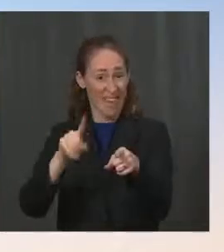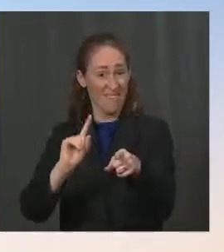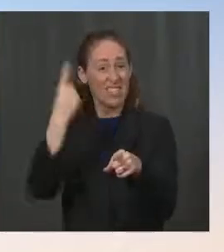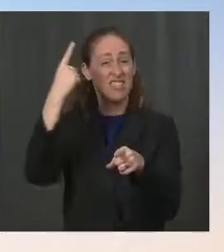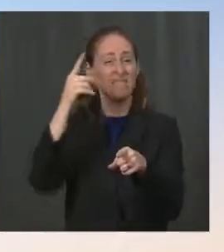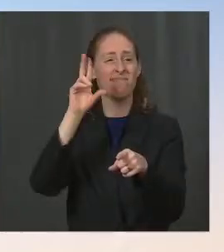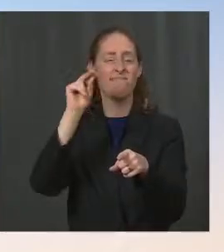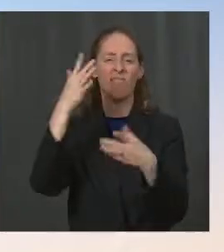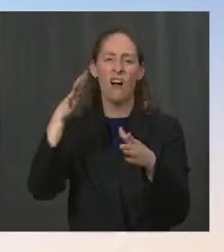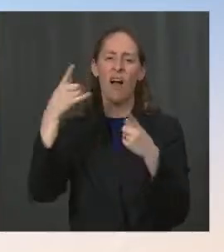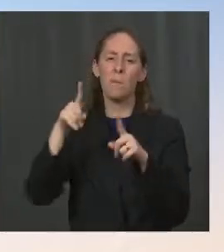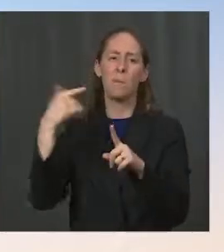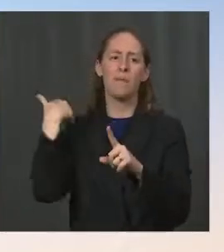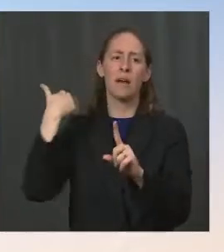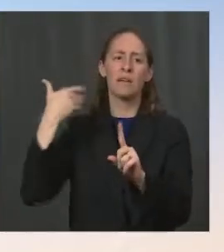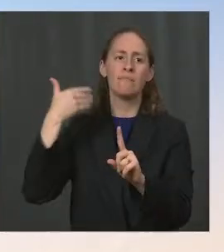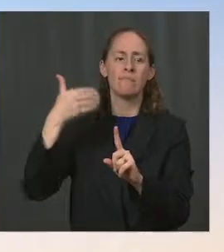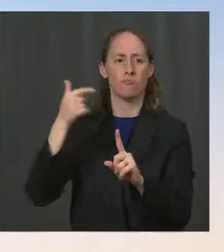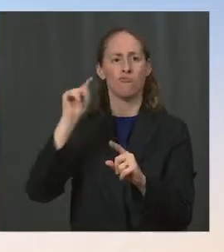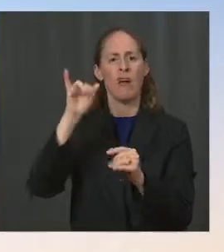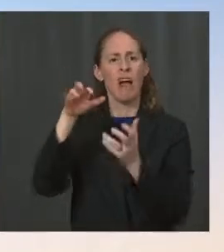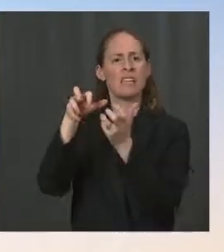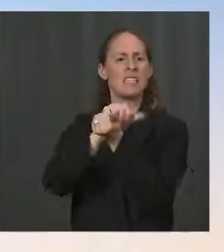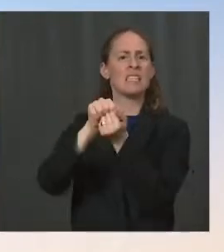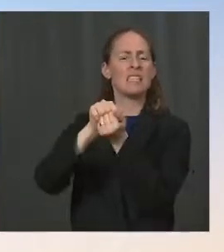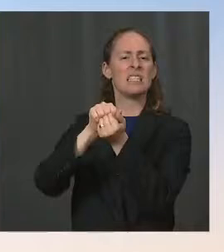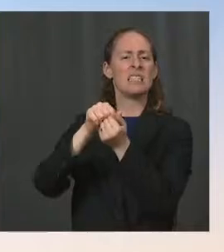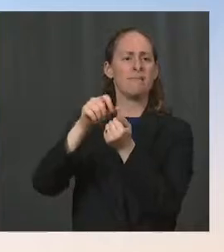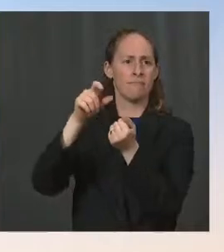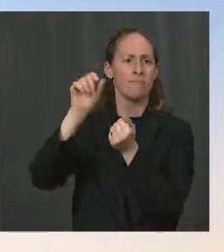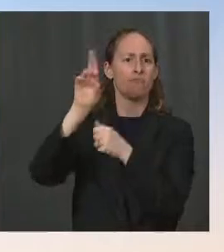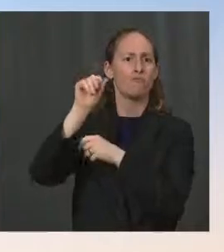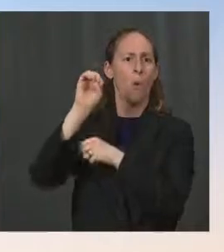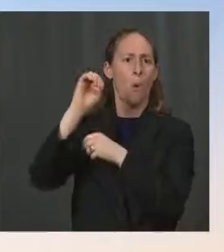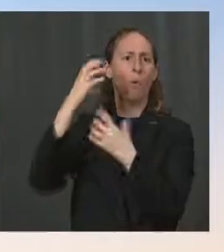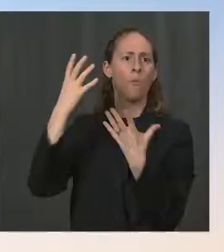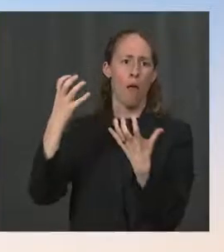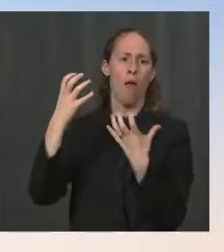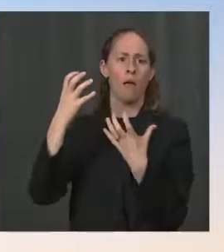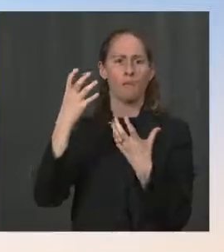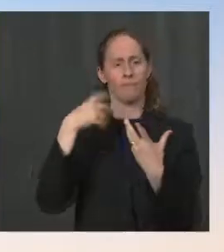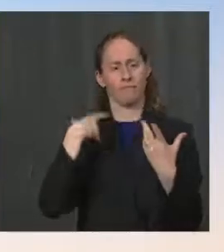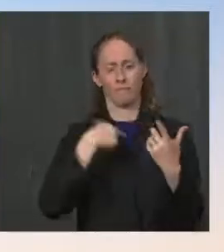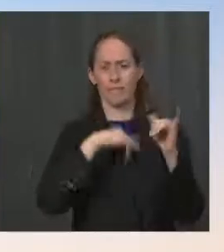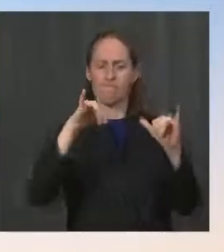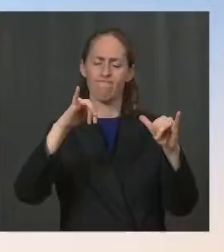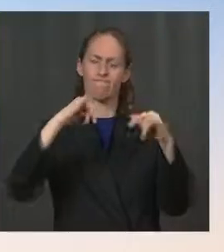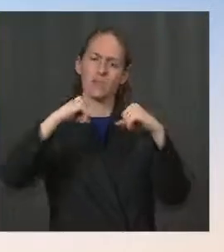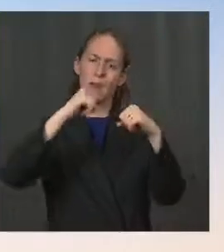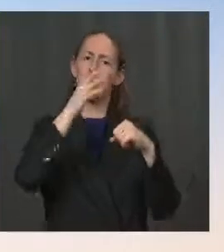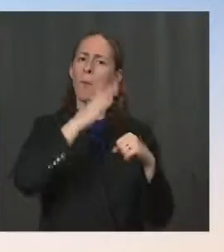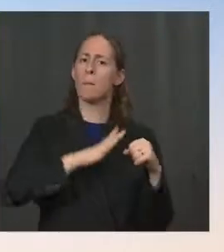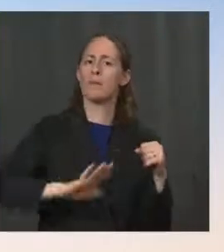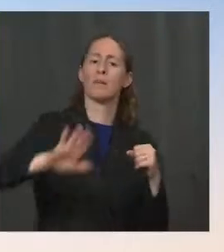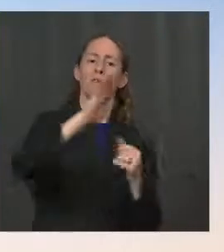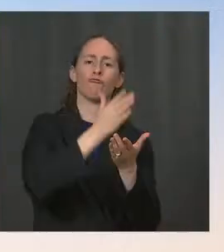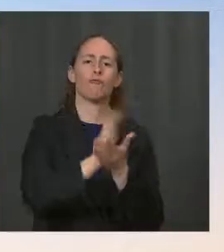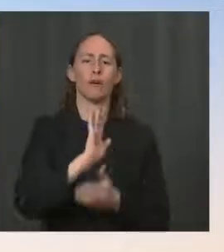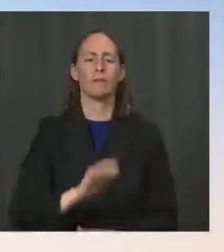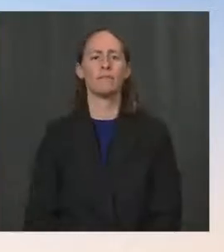efforts by some in the country to prevent a woman from having the right to choose. Go ahead. Quick follow-up on the discussion about